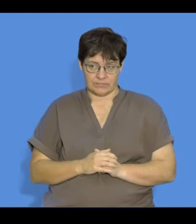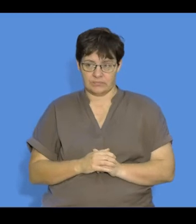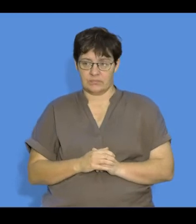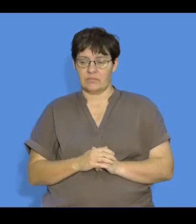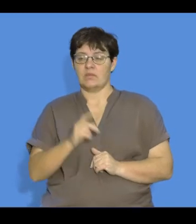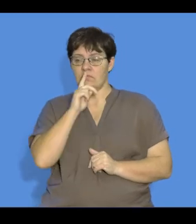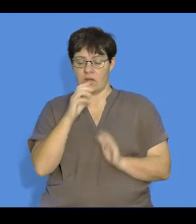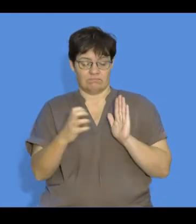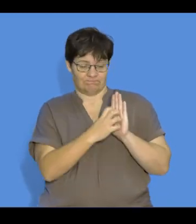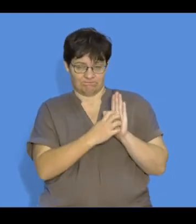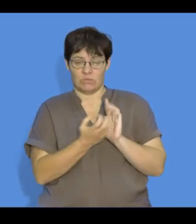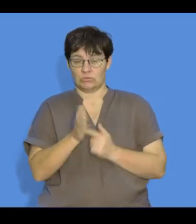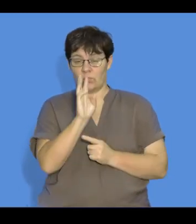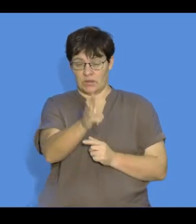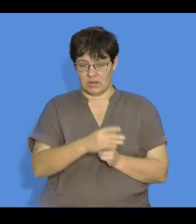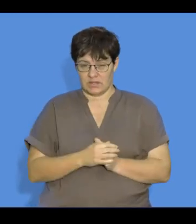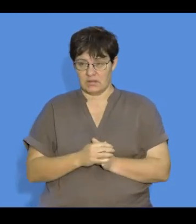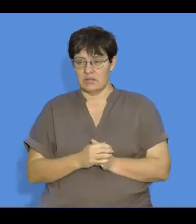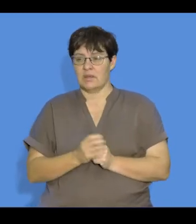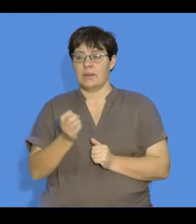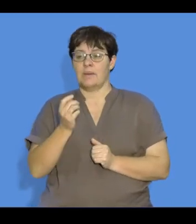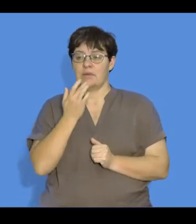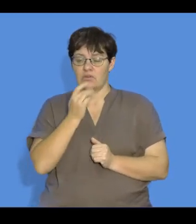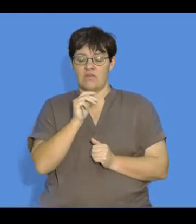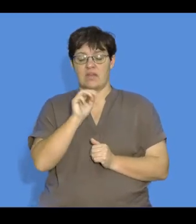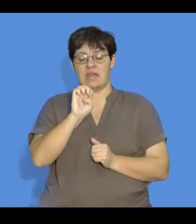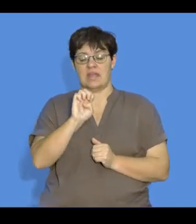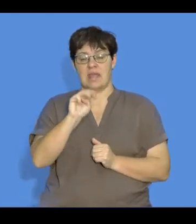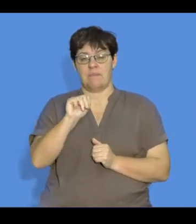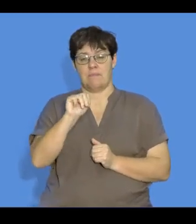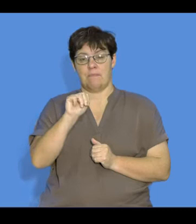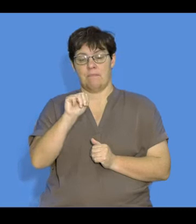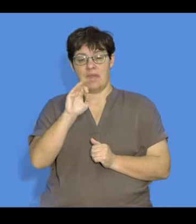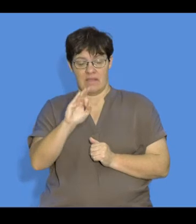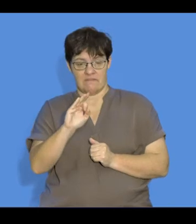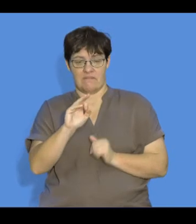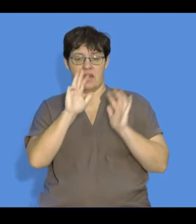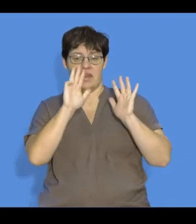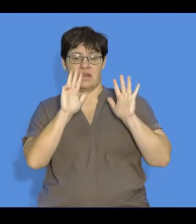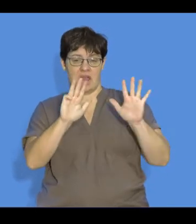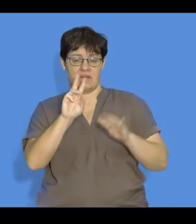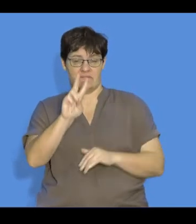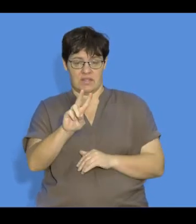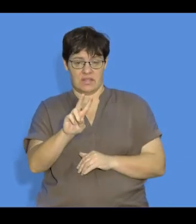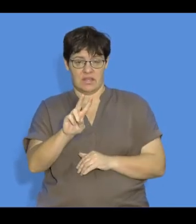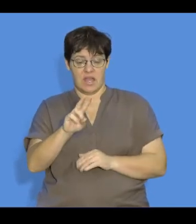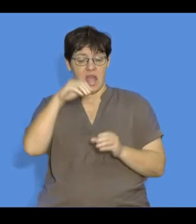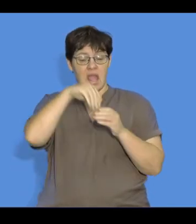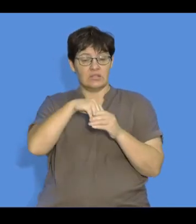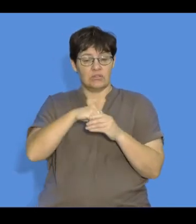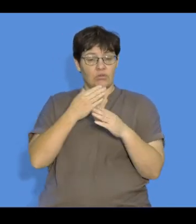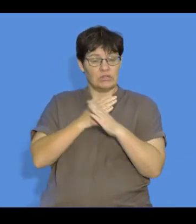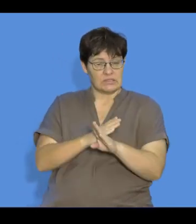we'll show the circuit, the battery has an EMF of 9 volts and an unknown internal resistance,